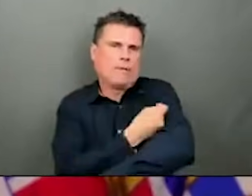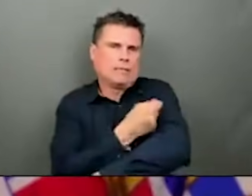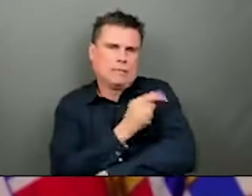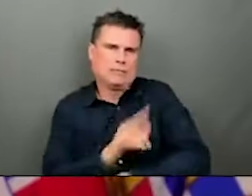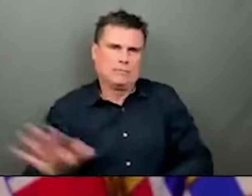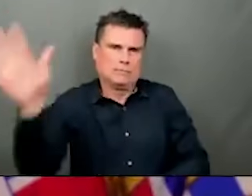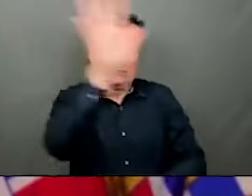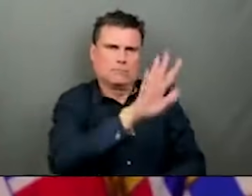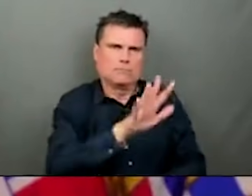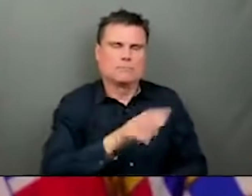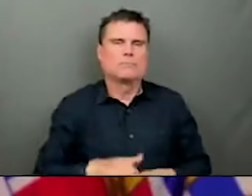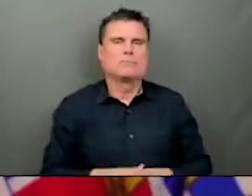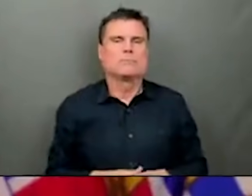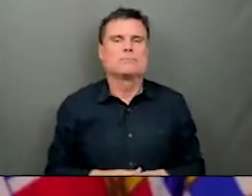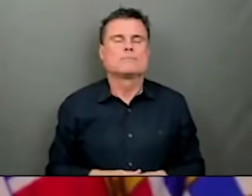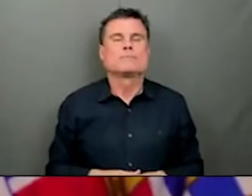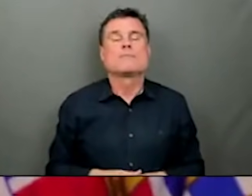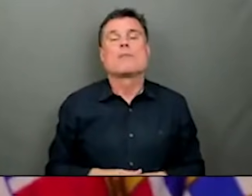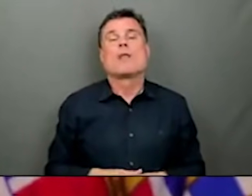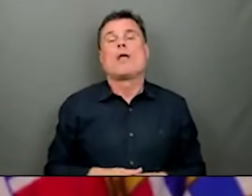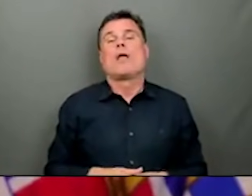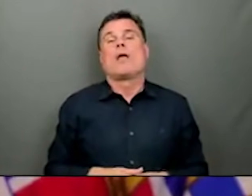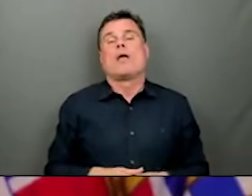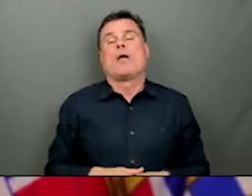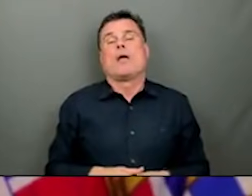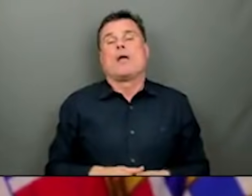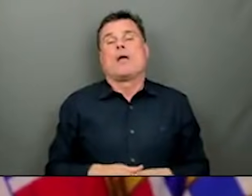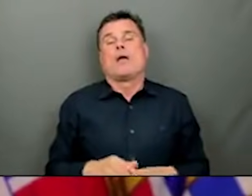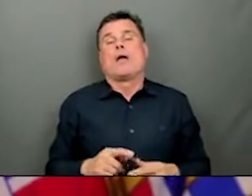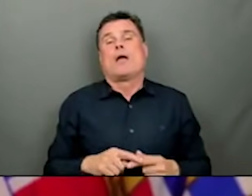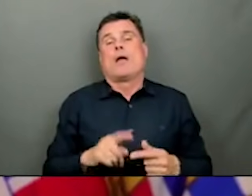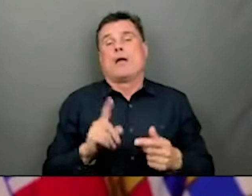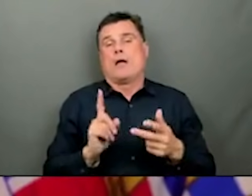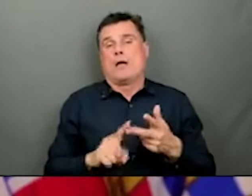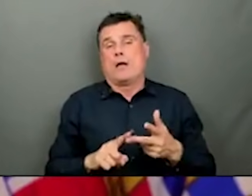our third wave started and transmission has changed. So